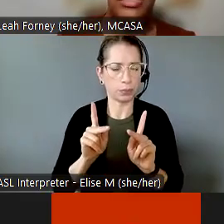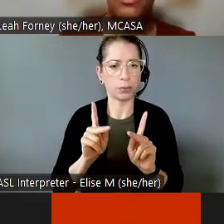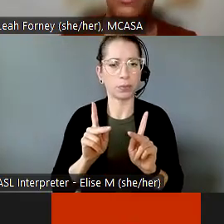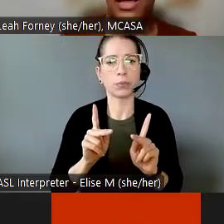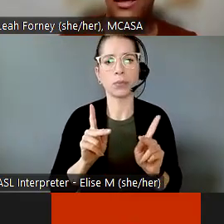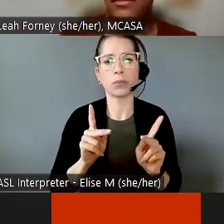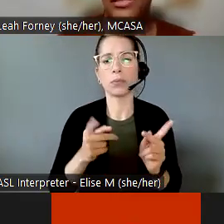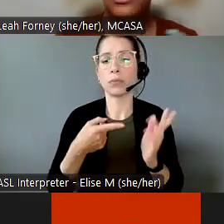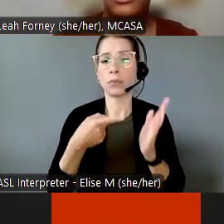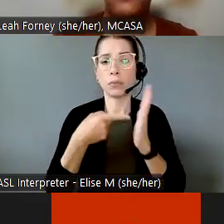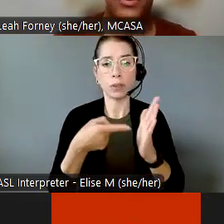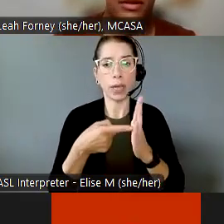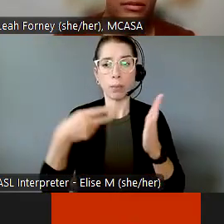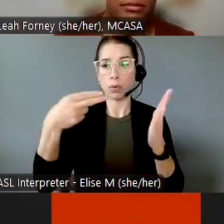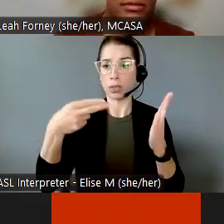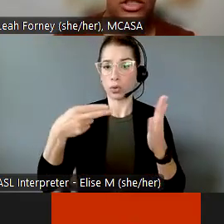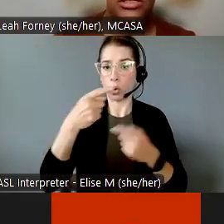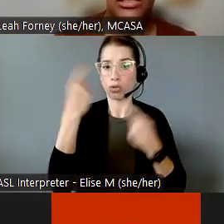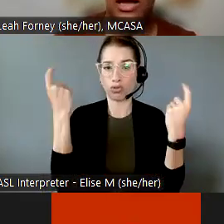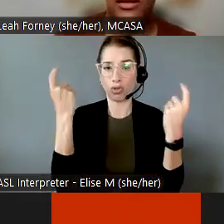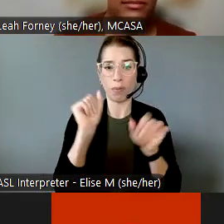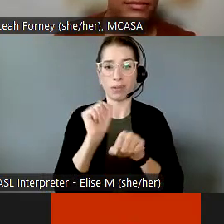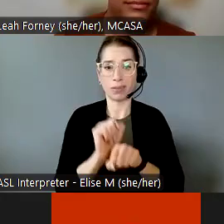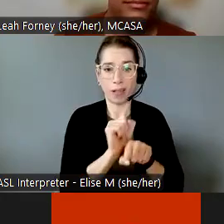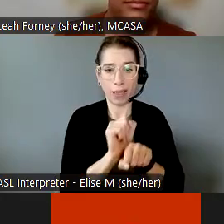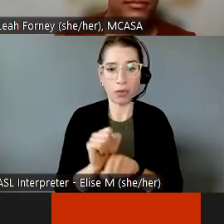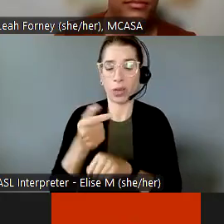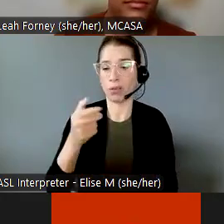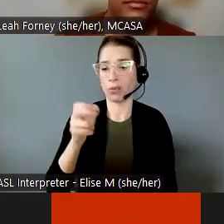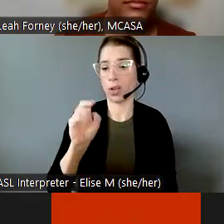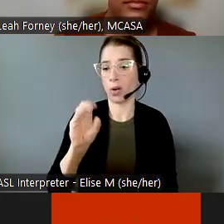So, examples of that could be slavery, genocide.